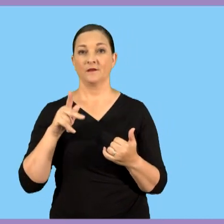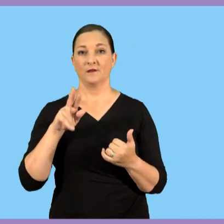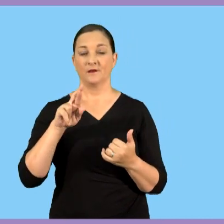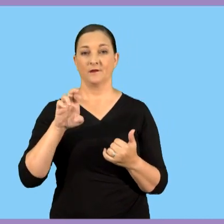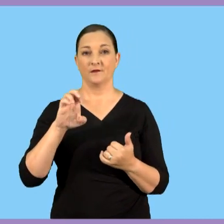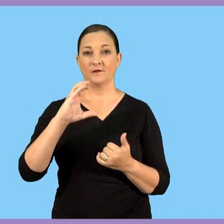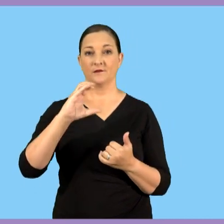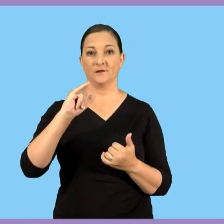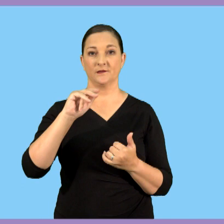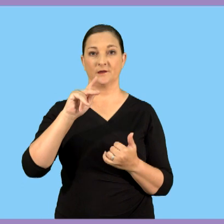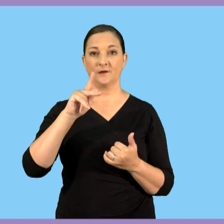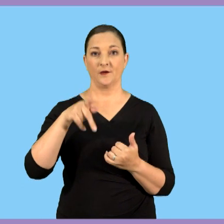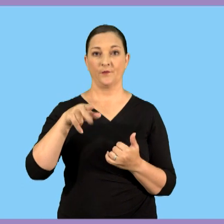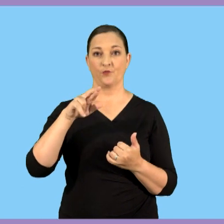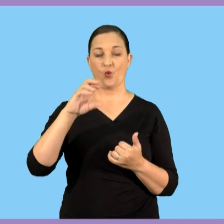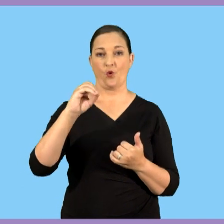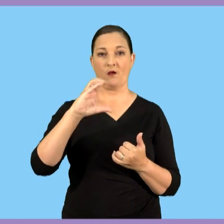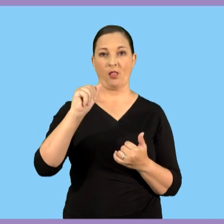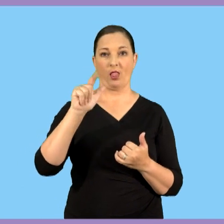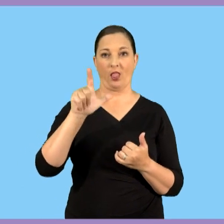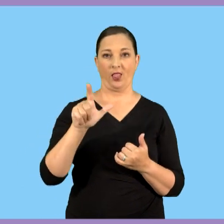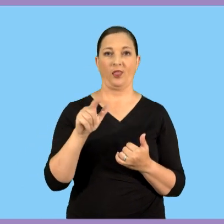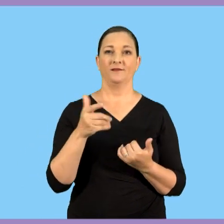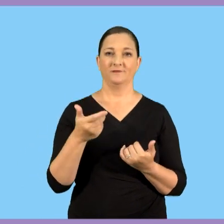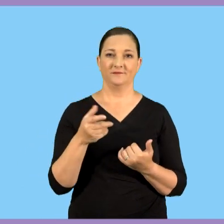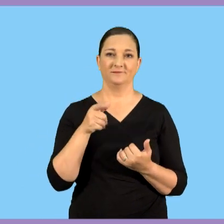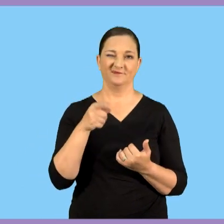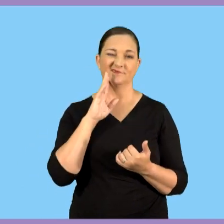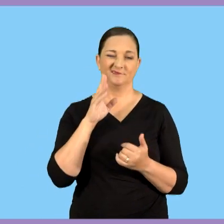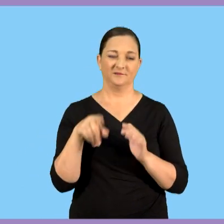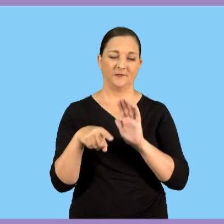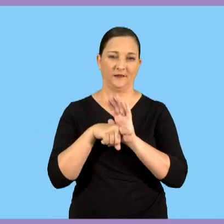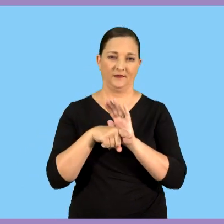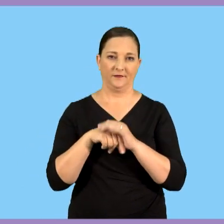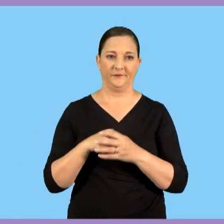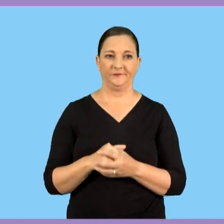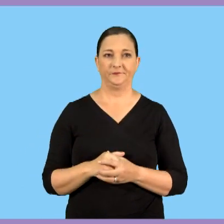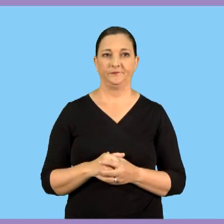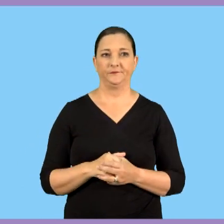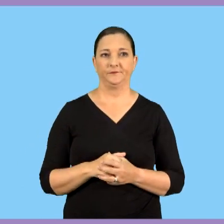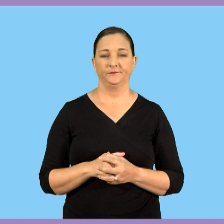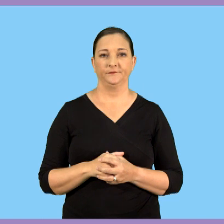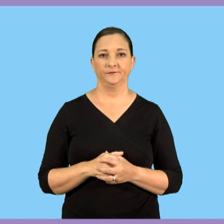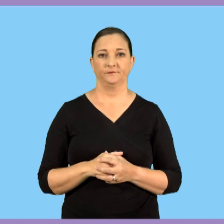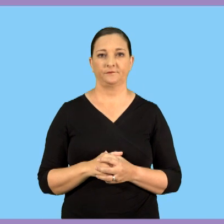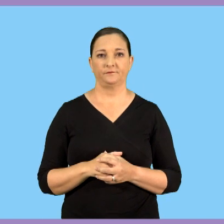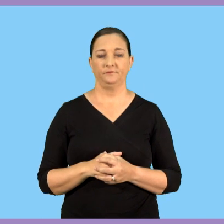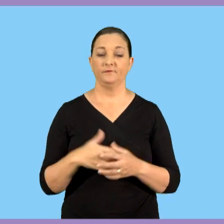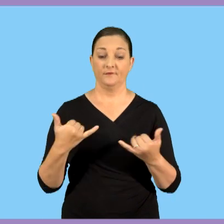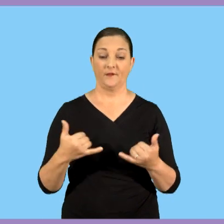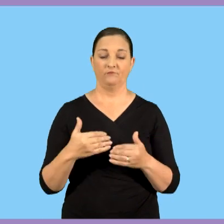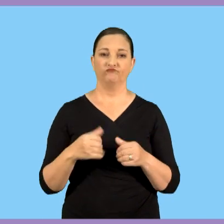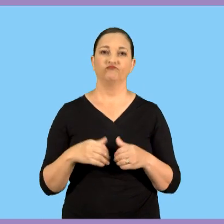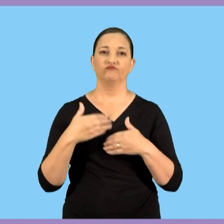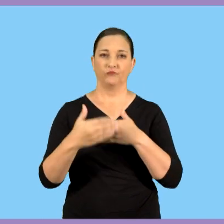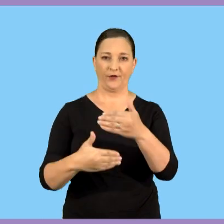right? So we need to make sure that the signs are the same and we are using its reciprocal.